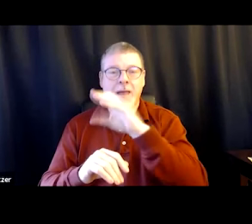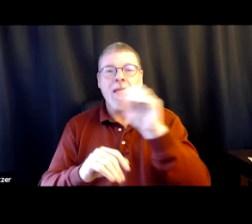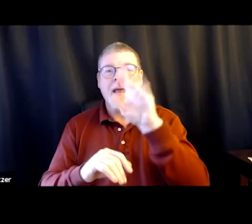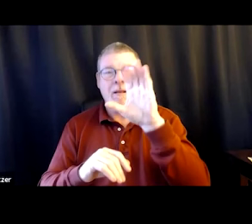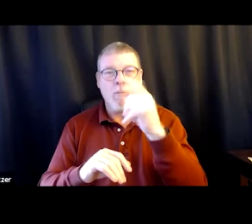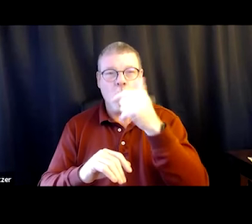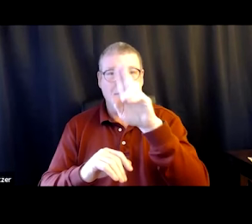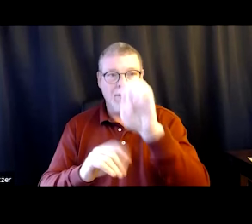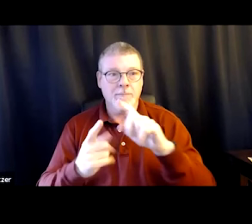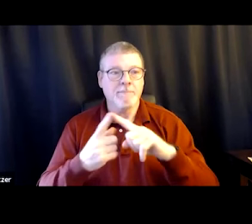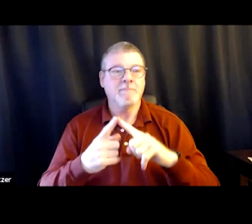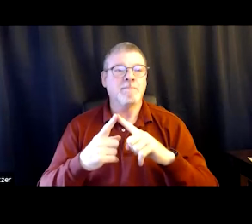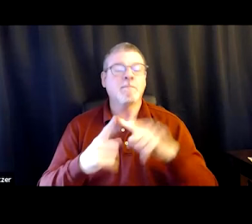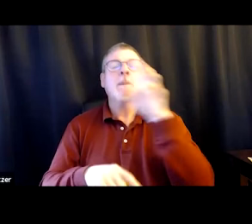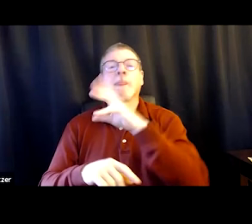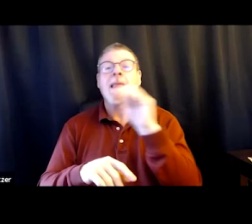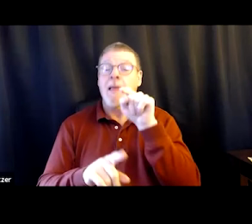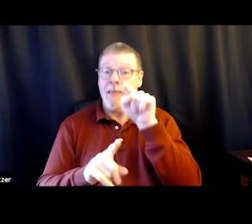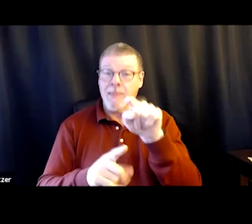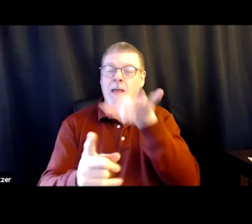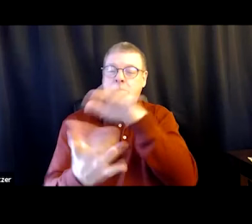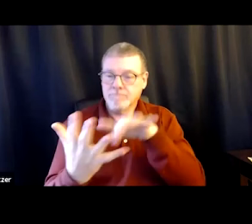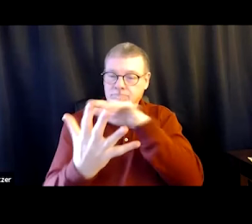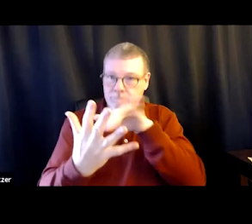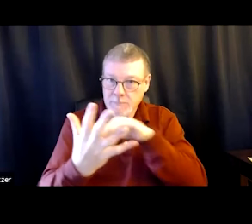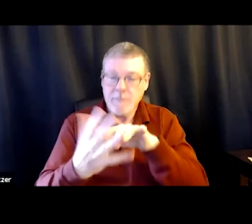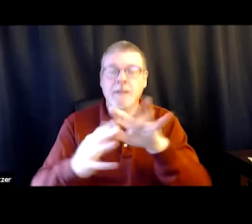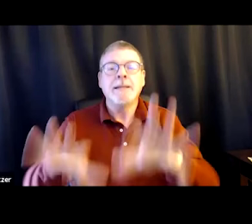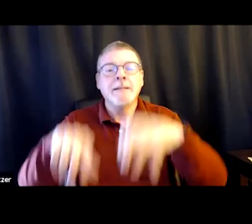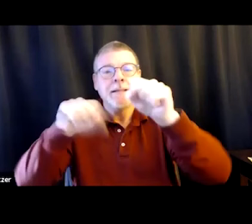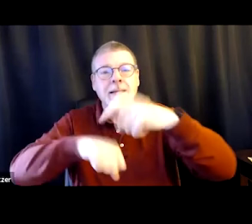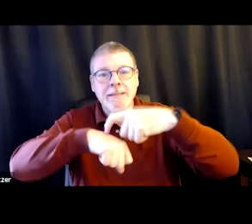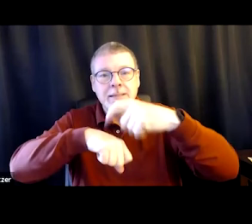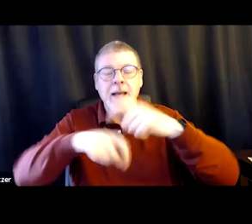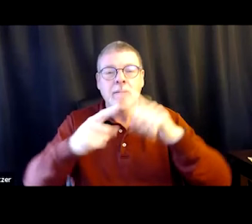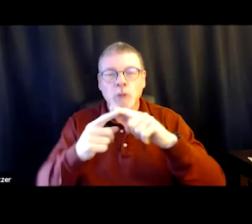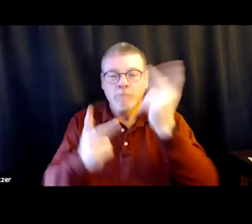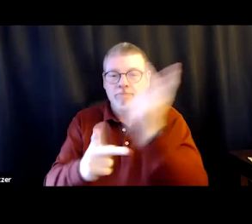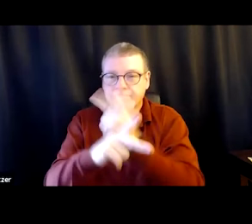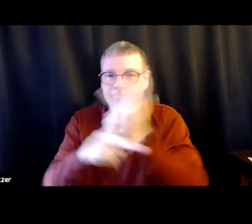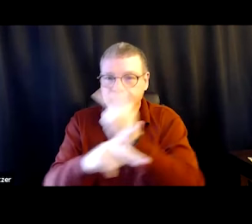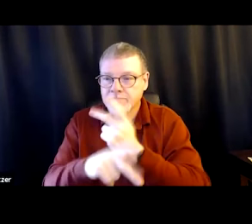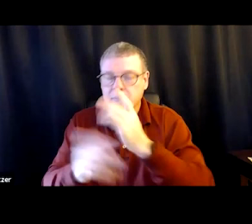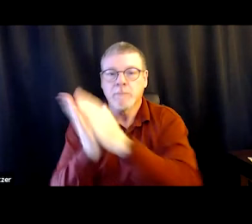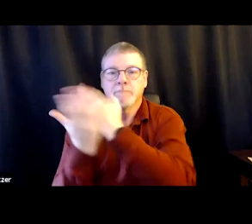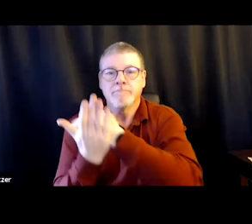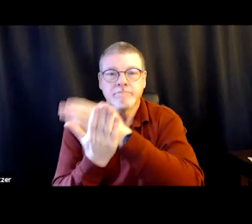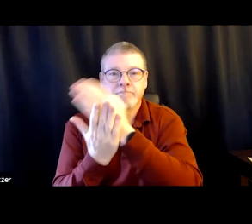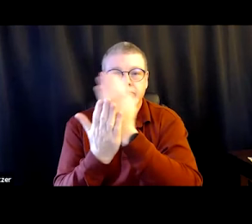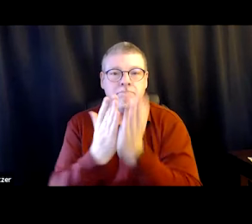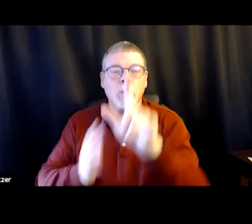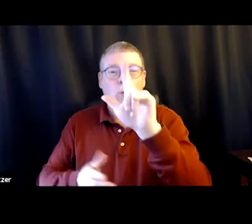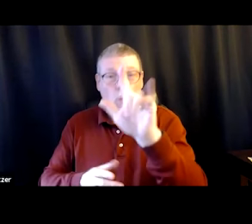from a meta-analysis. And they kind of take time to collate findings across 28 different